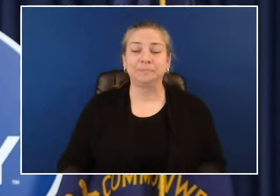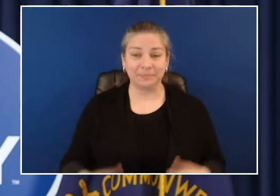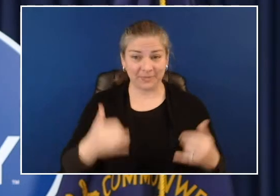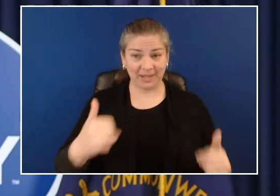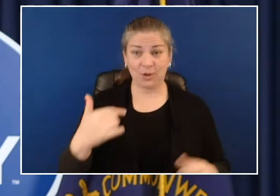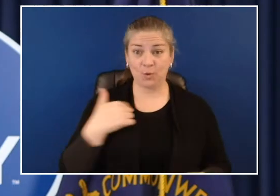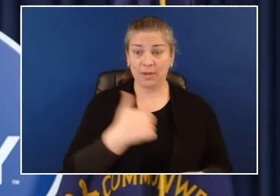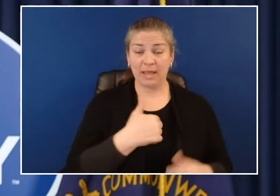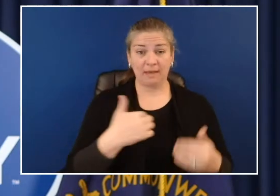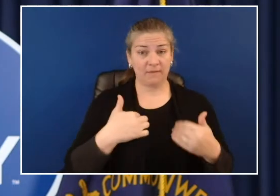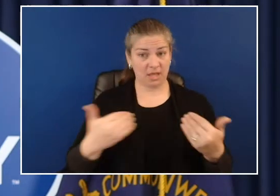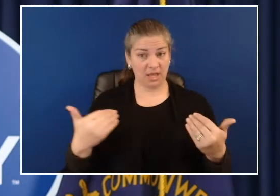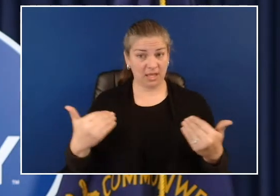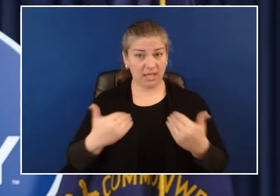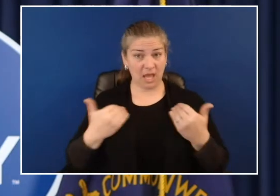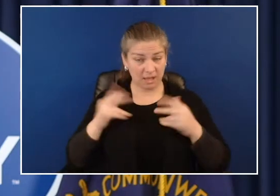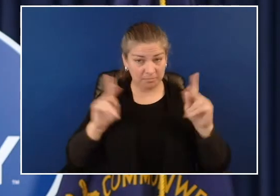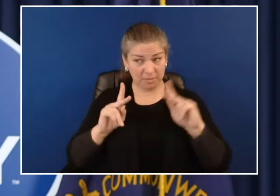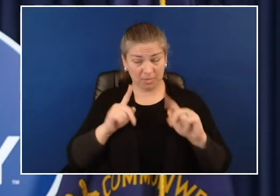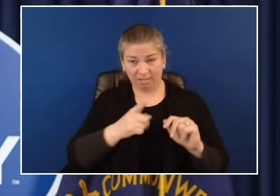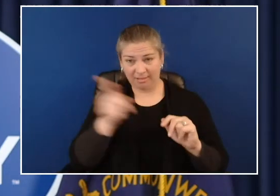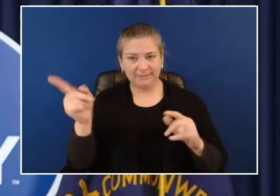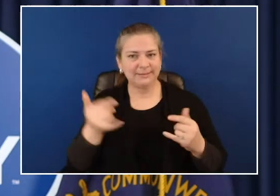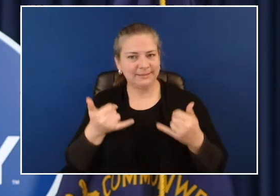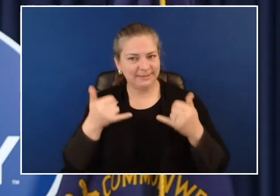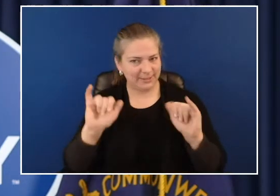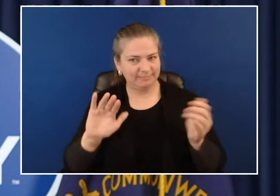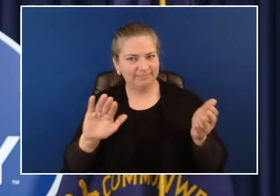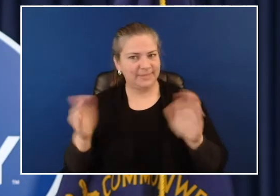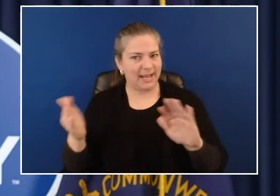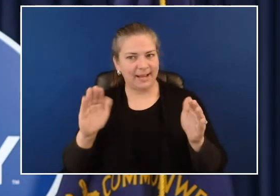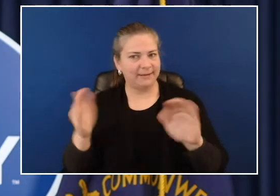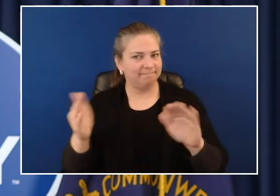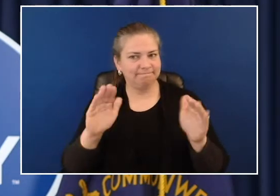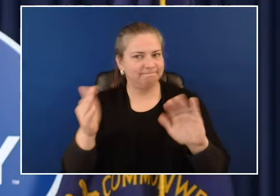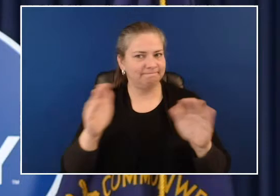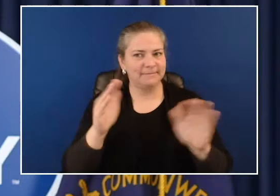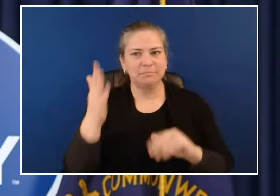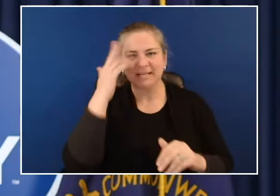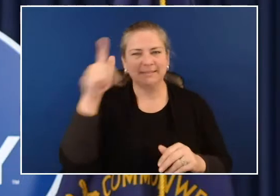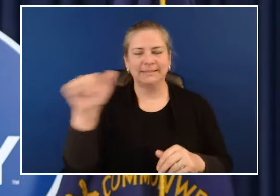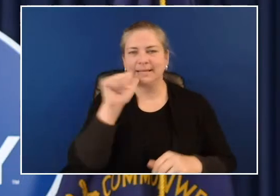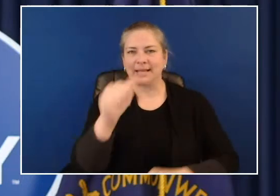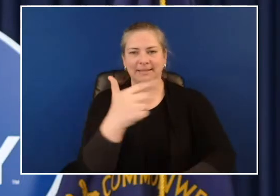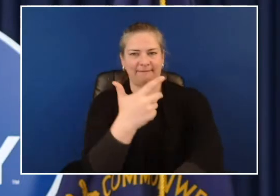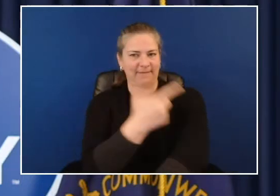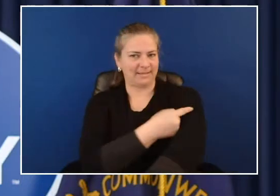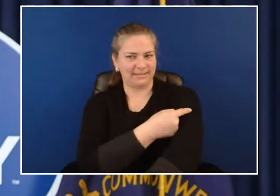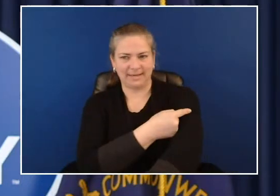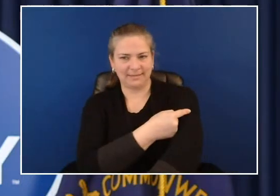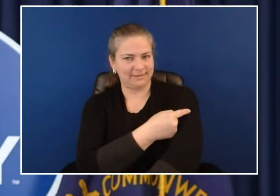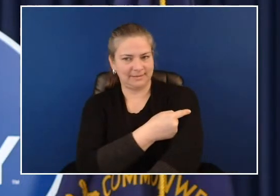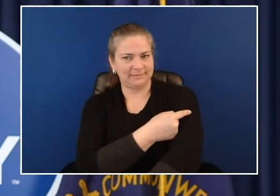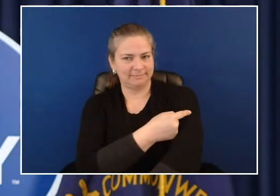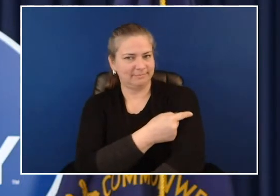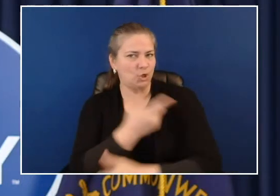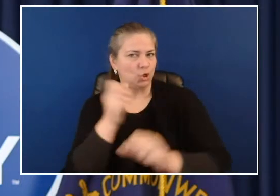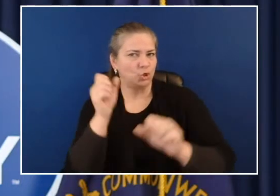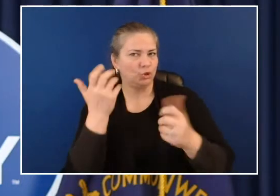younger people continue to die almost entirely unvaccinated and preventable. So, Saturday,